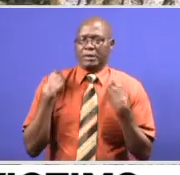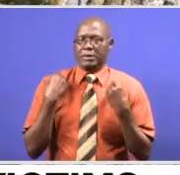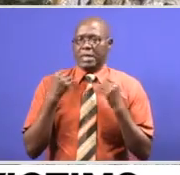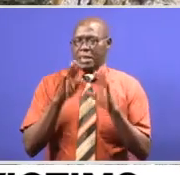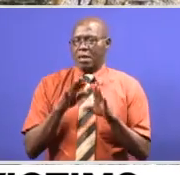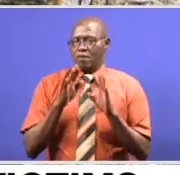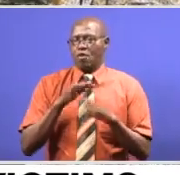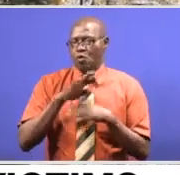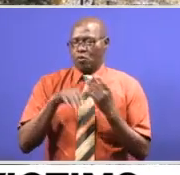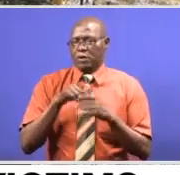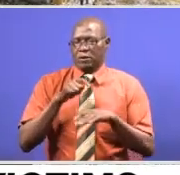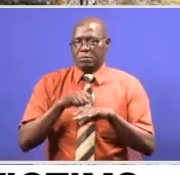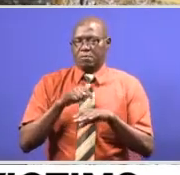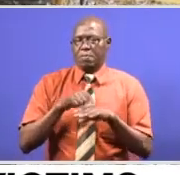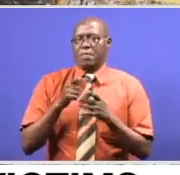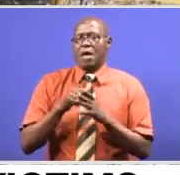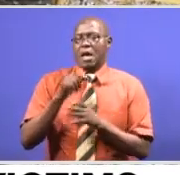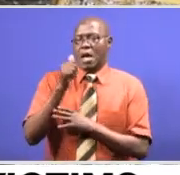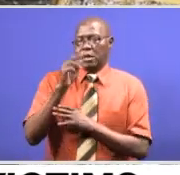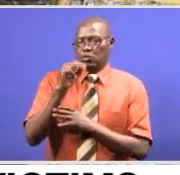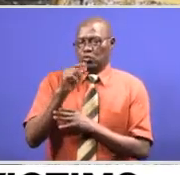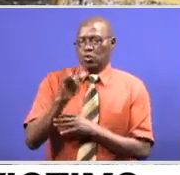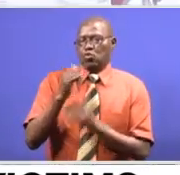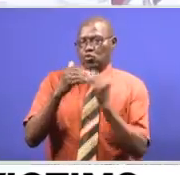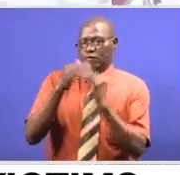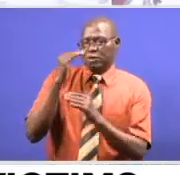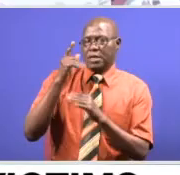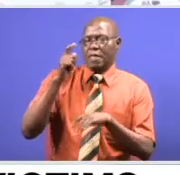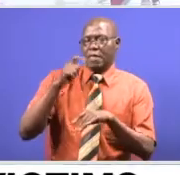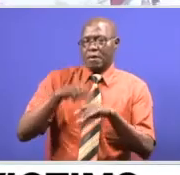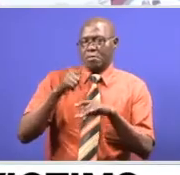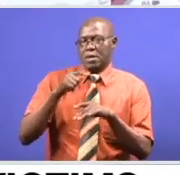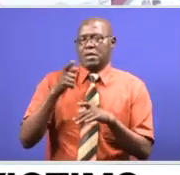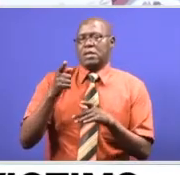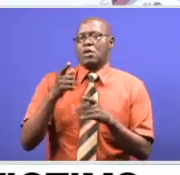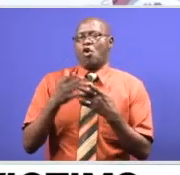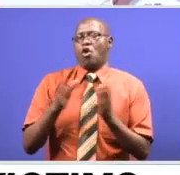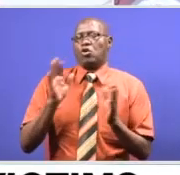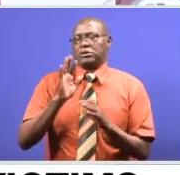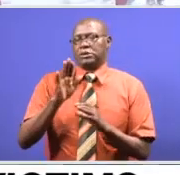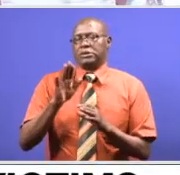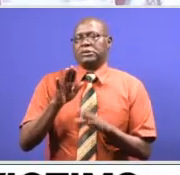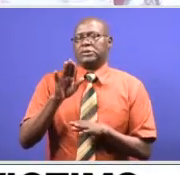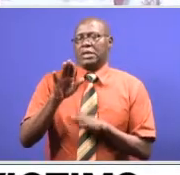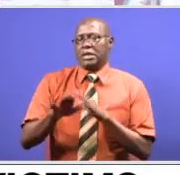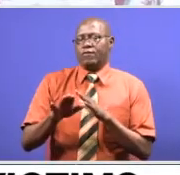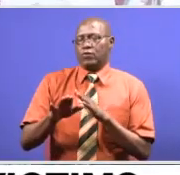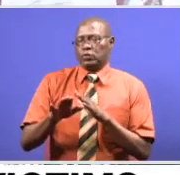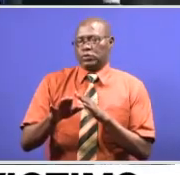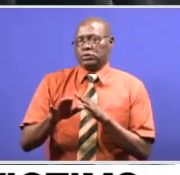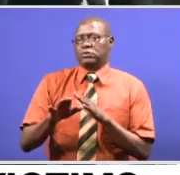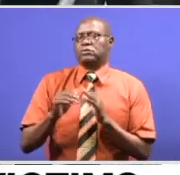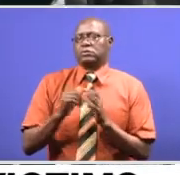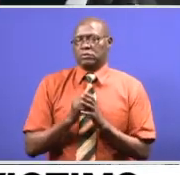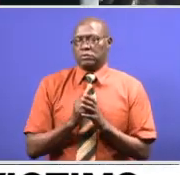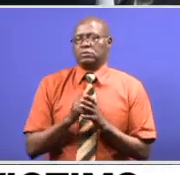a first-year student in the University of Embu and a road crash victim who lost his leg in the aftermath of a road accident,